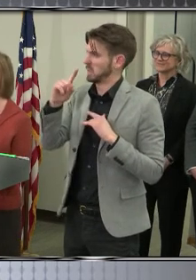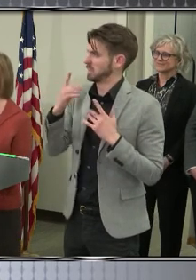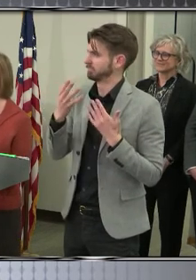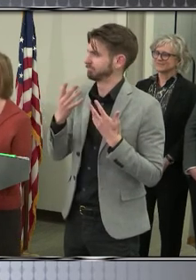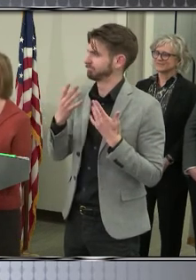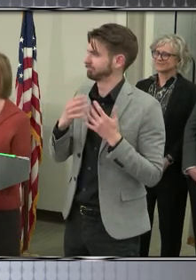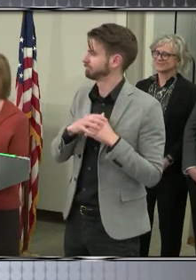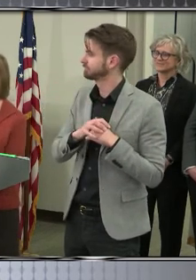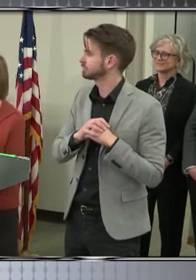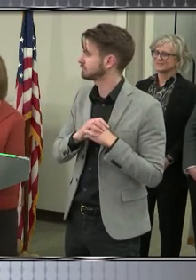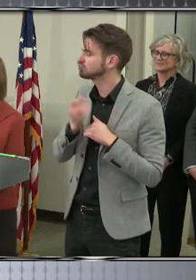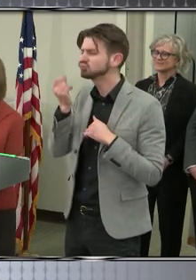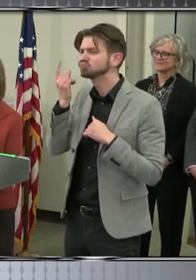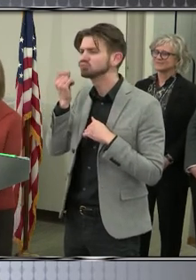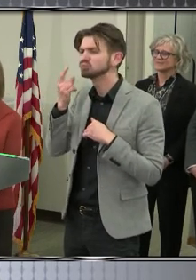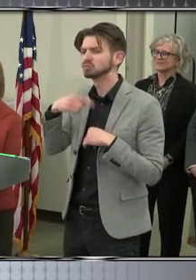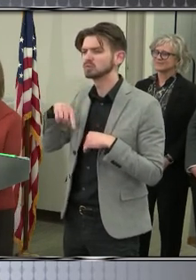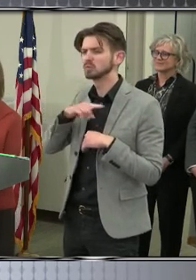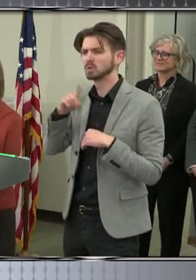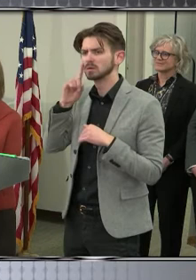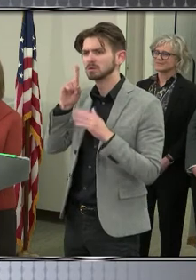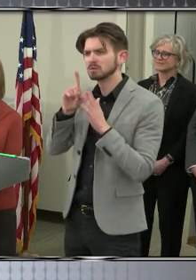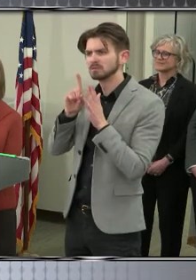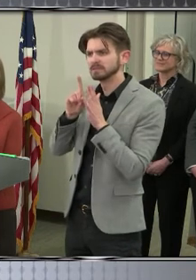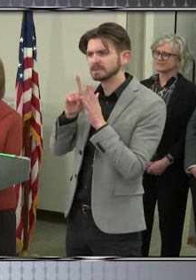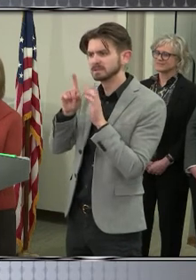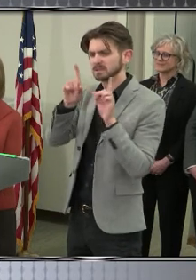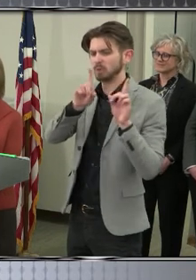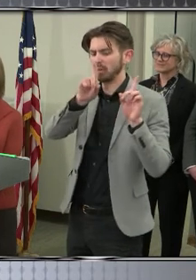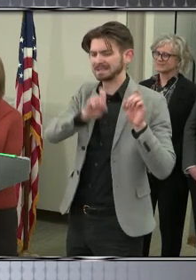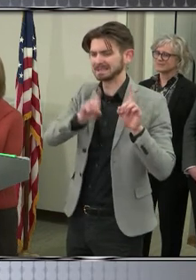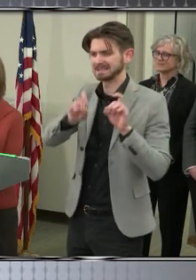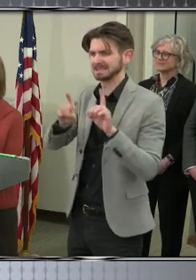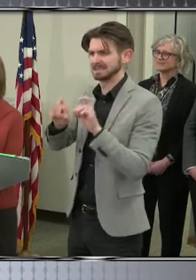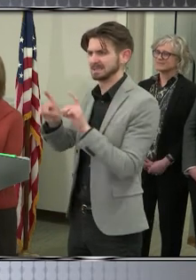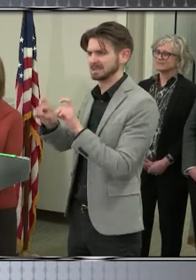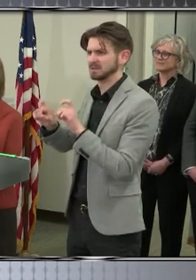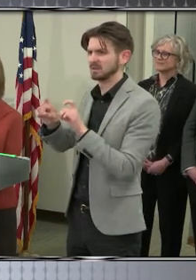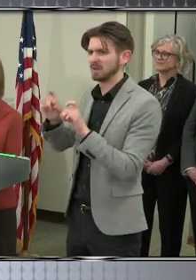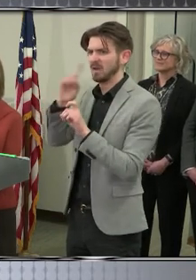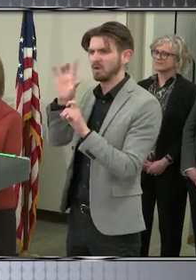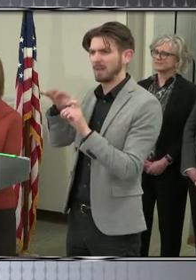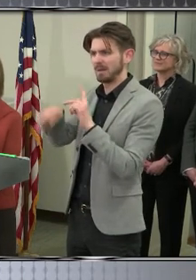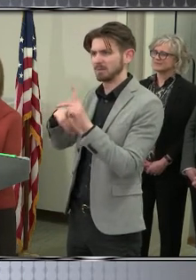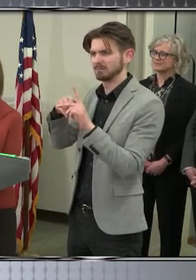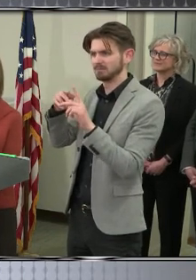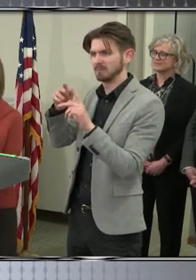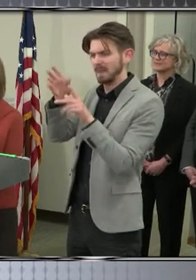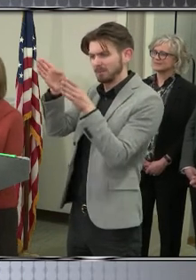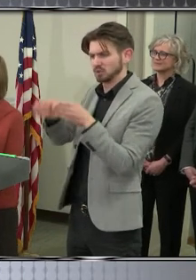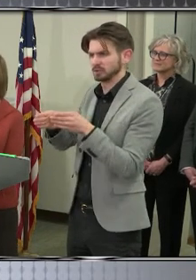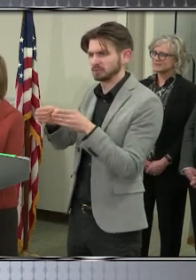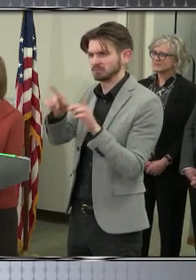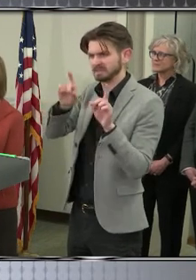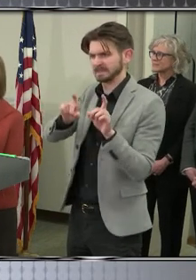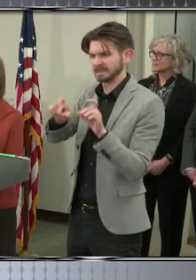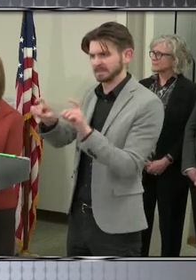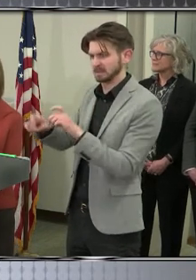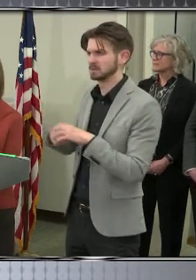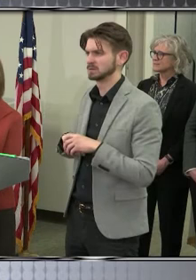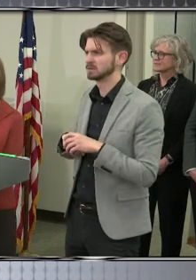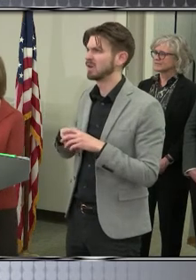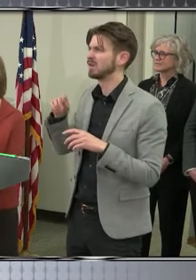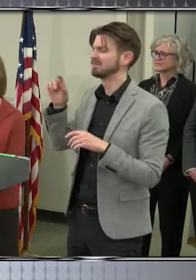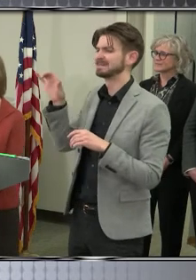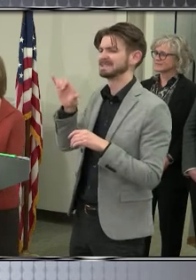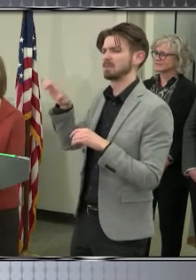we're doing serological testing, so we know when they no longer have the virus is what they're practicing in other parts of the country. So we would do the same